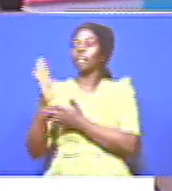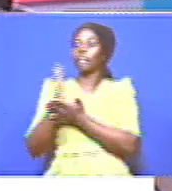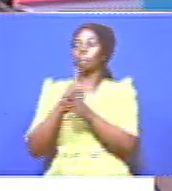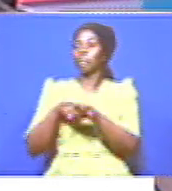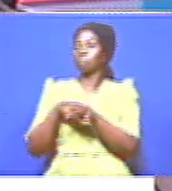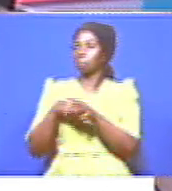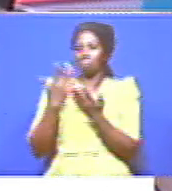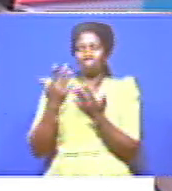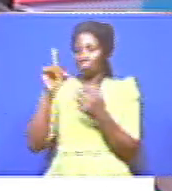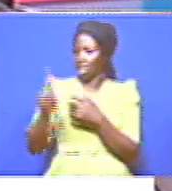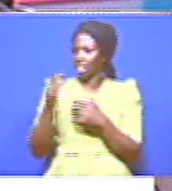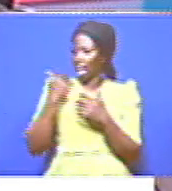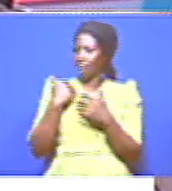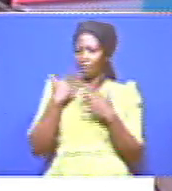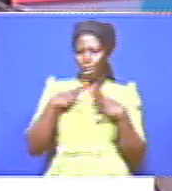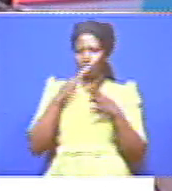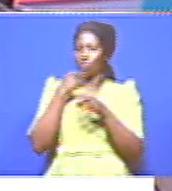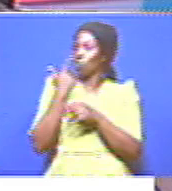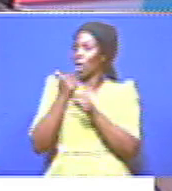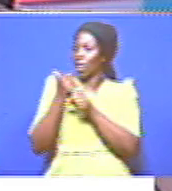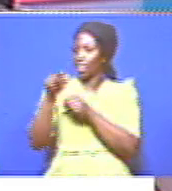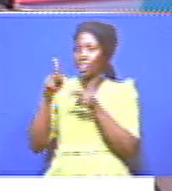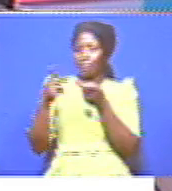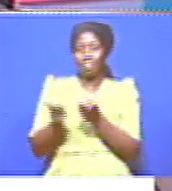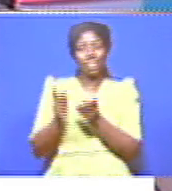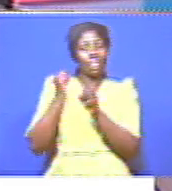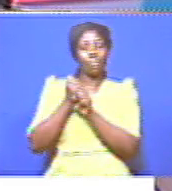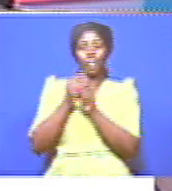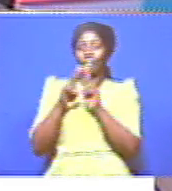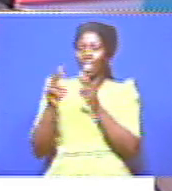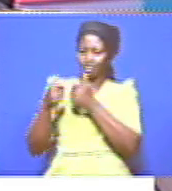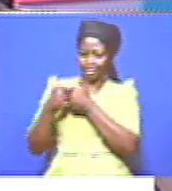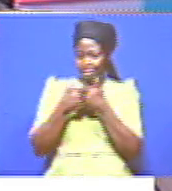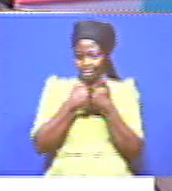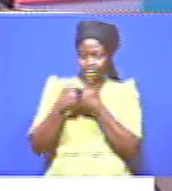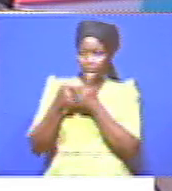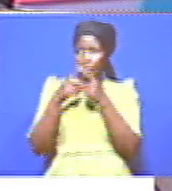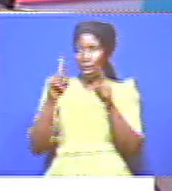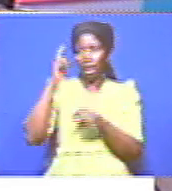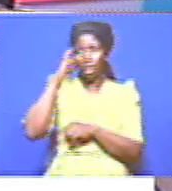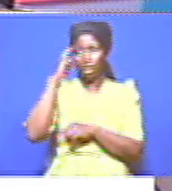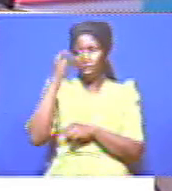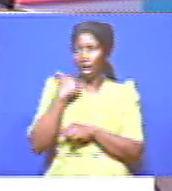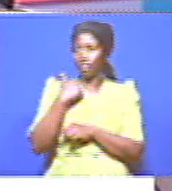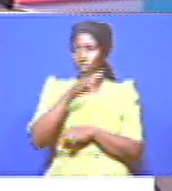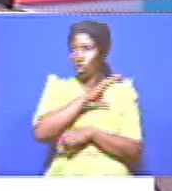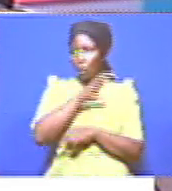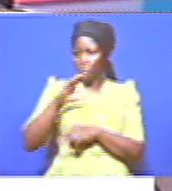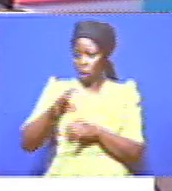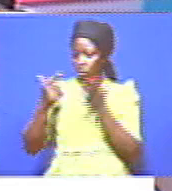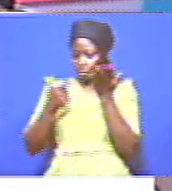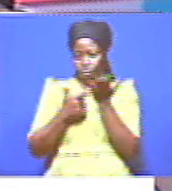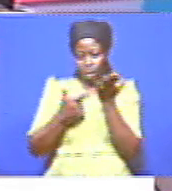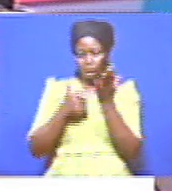have people who mm-hmm. really work in this place. The work is very challenging, mm-hmm. but I think we have a commission, we have technical people,